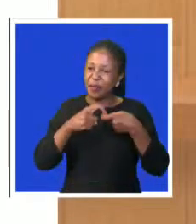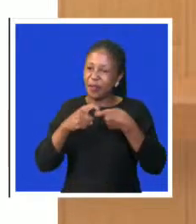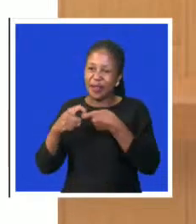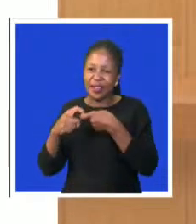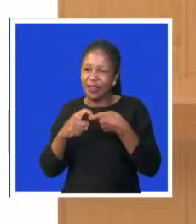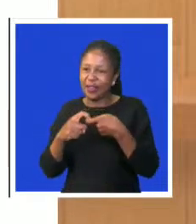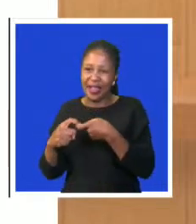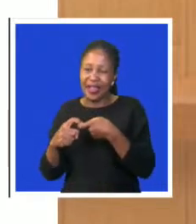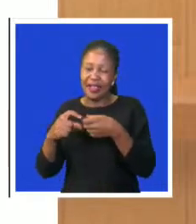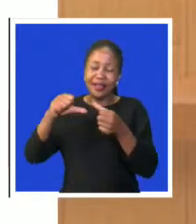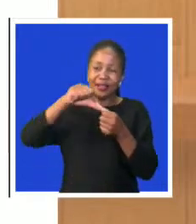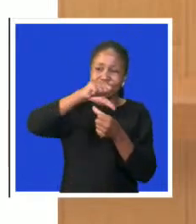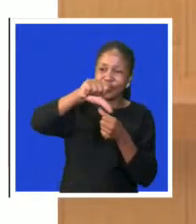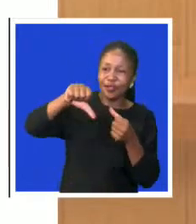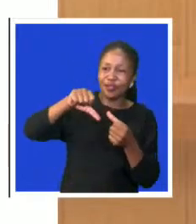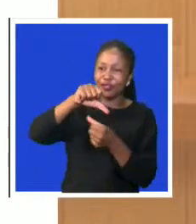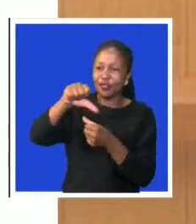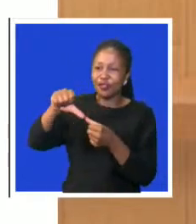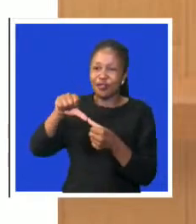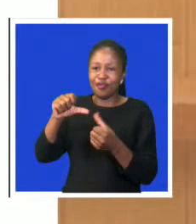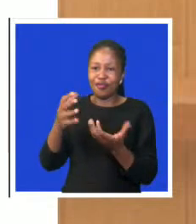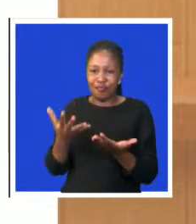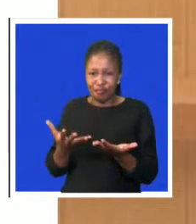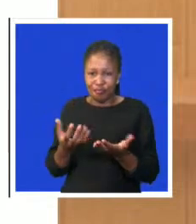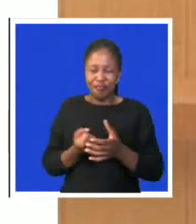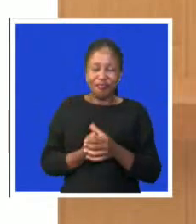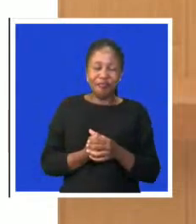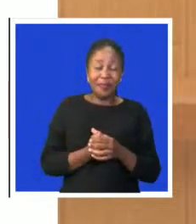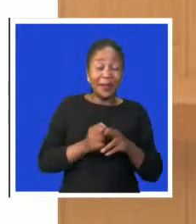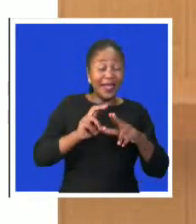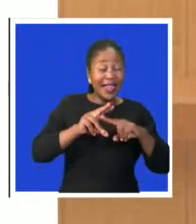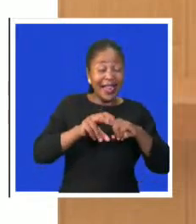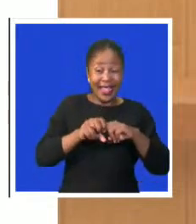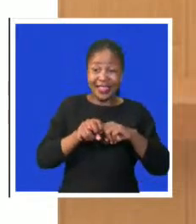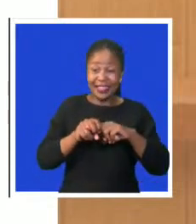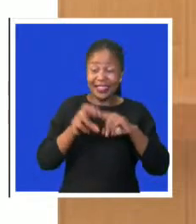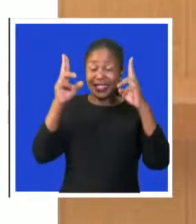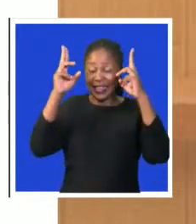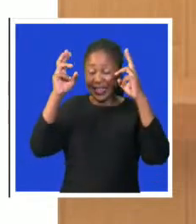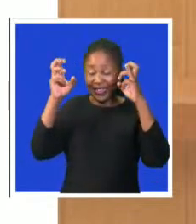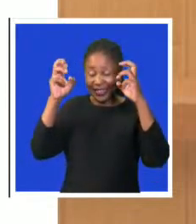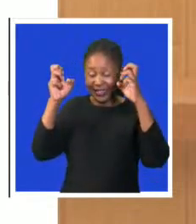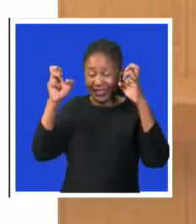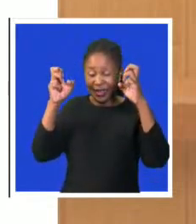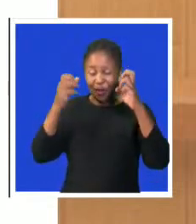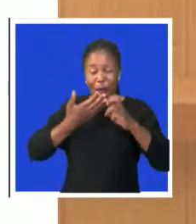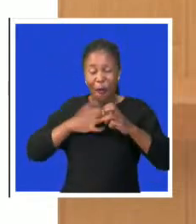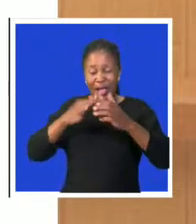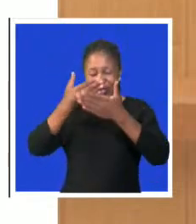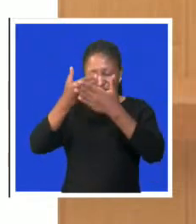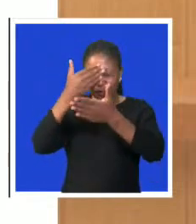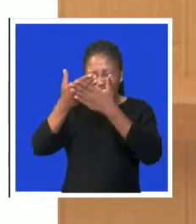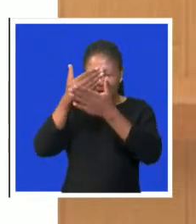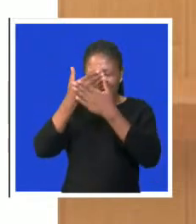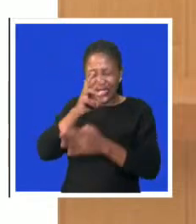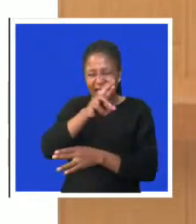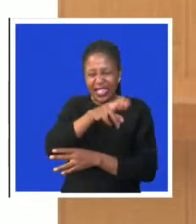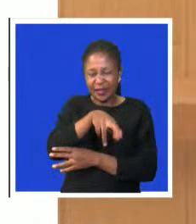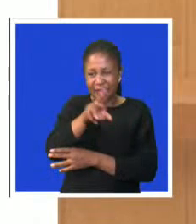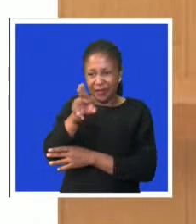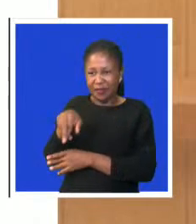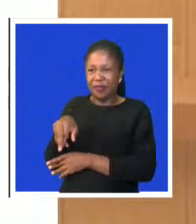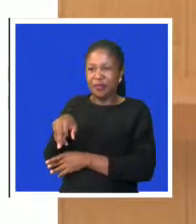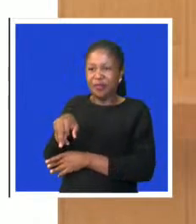in Palestine. For next lesson, dear Lena, read about religious institutions and the